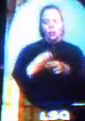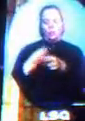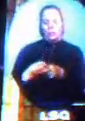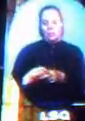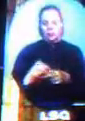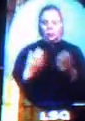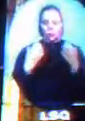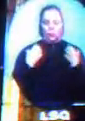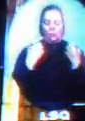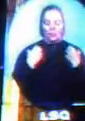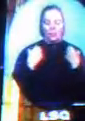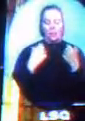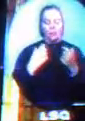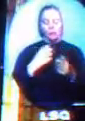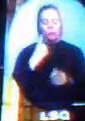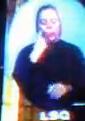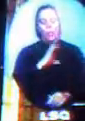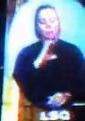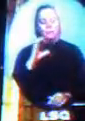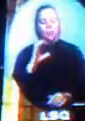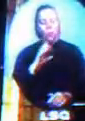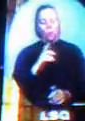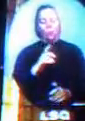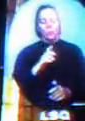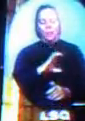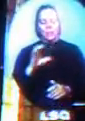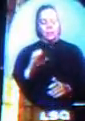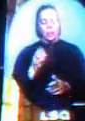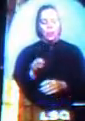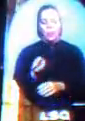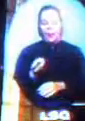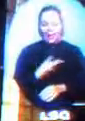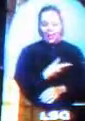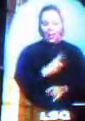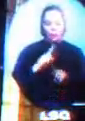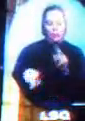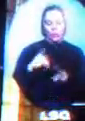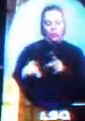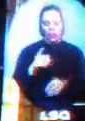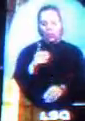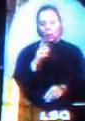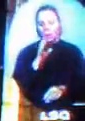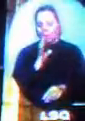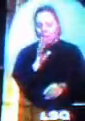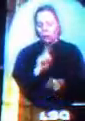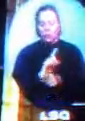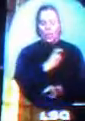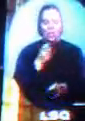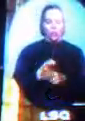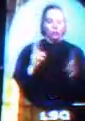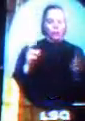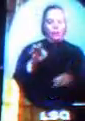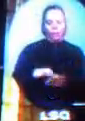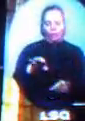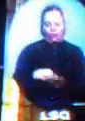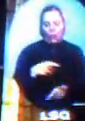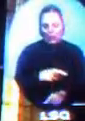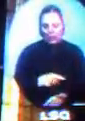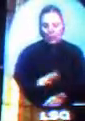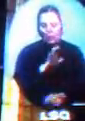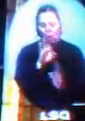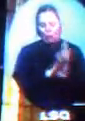gag order on the Canadian Wheat Board, and even withholding initial payment checks to farmers to bias the vote. This behavior is a disgrace